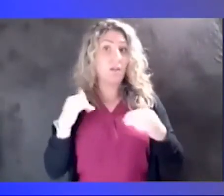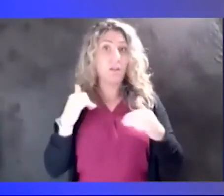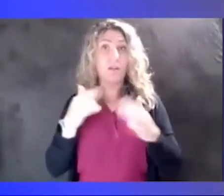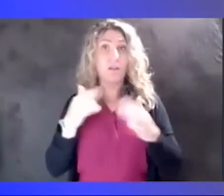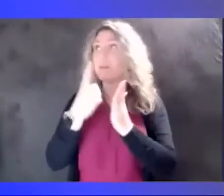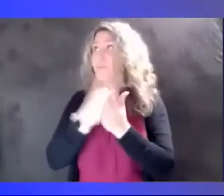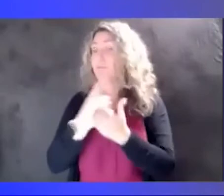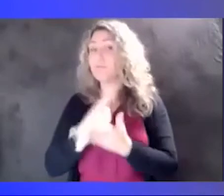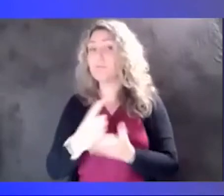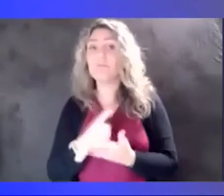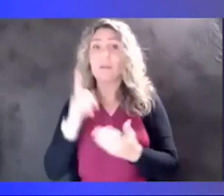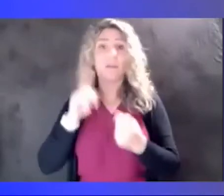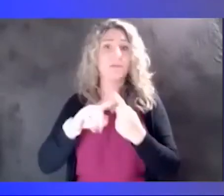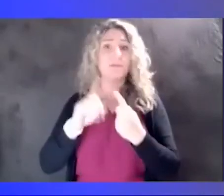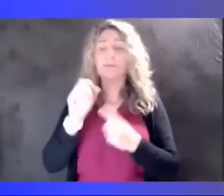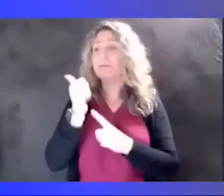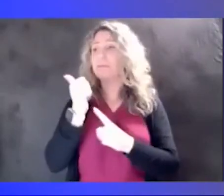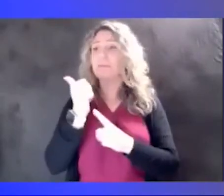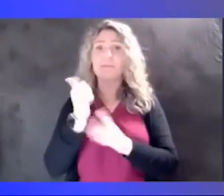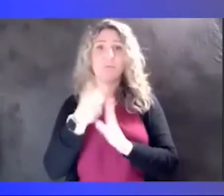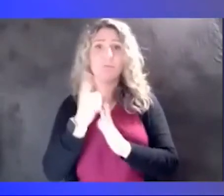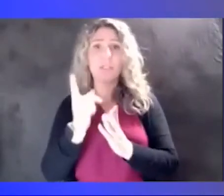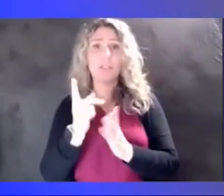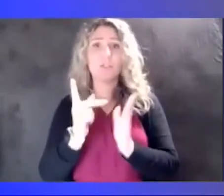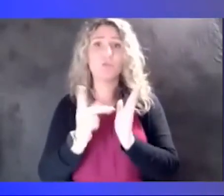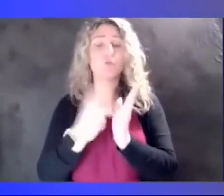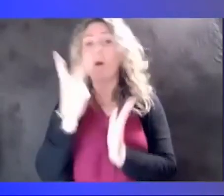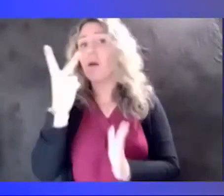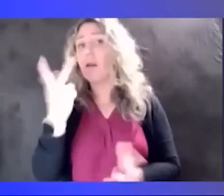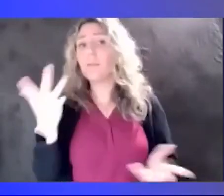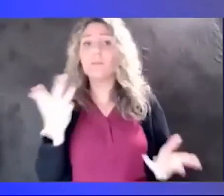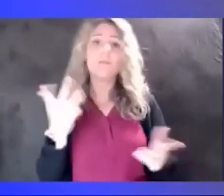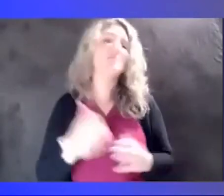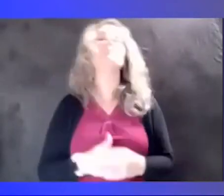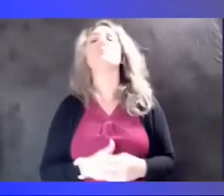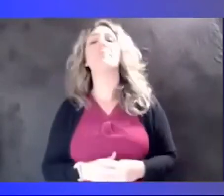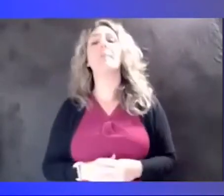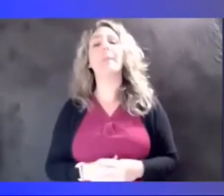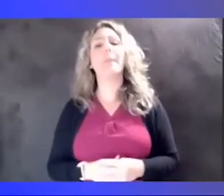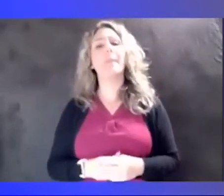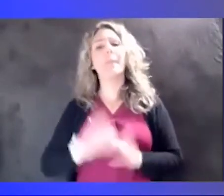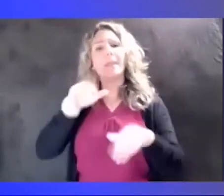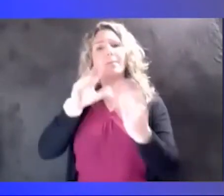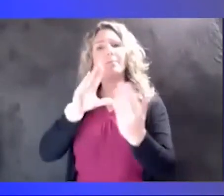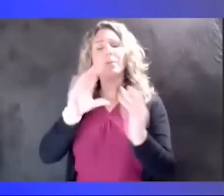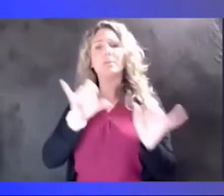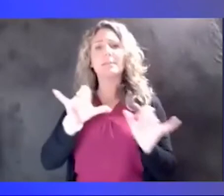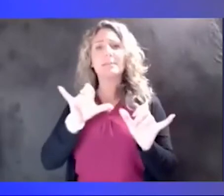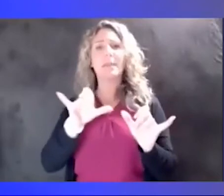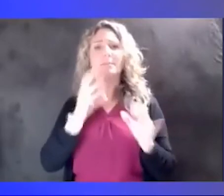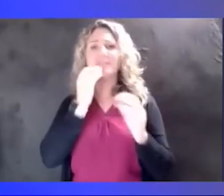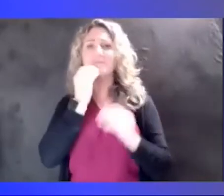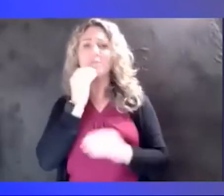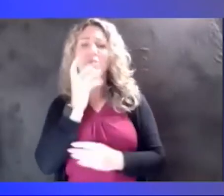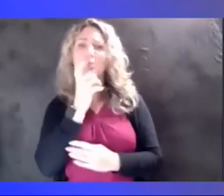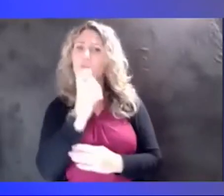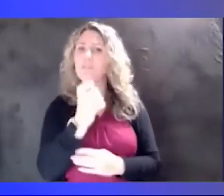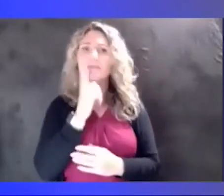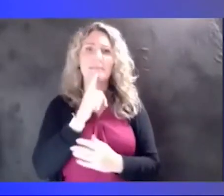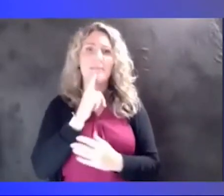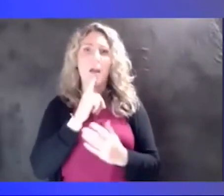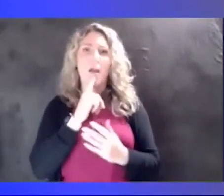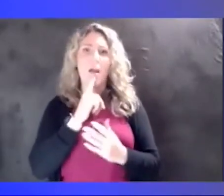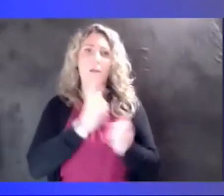10 minutes twice, 10 minutes 3 times. And approach the same thing as you do food. This is not pass fail, right?